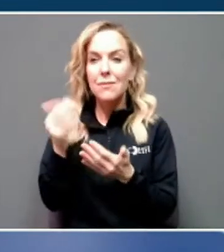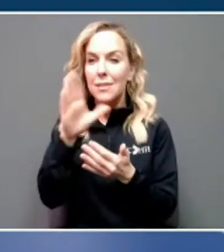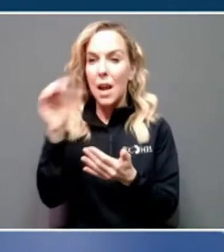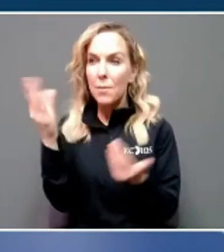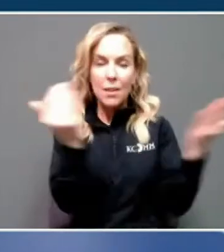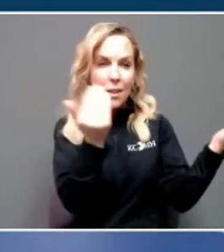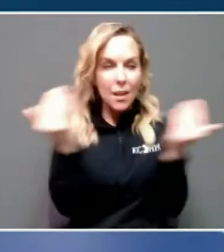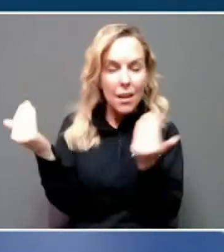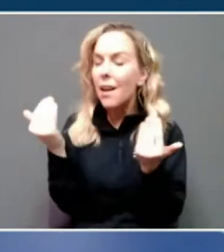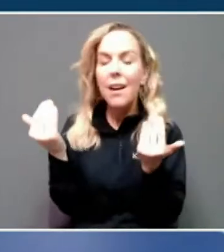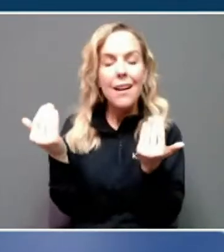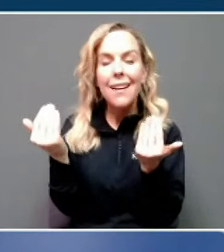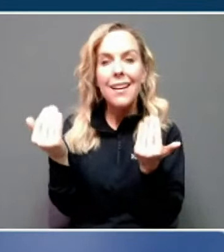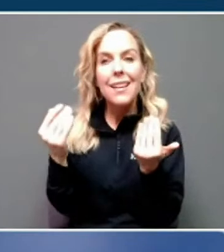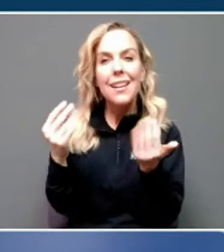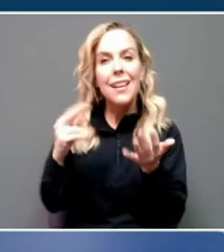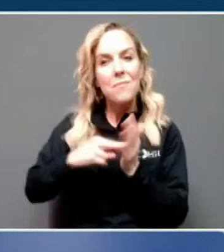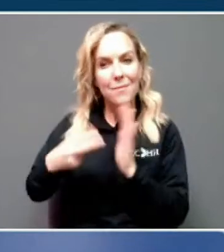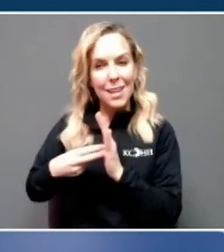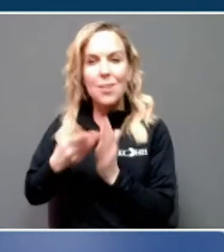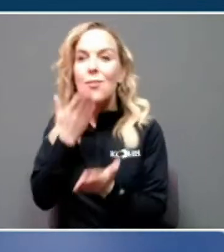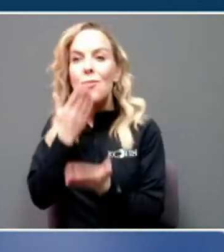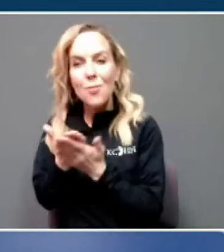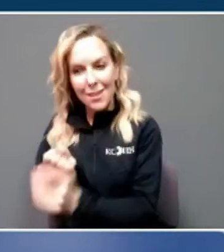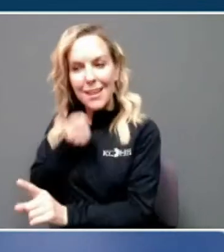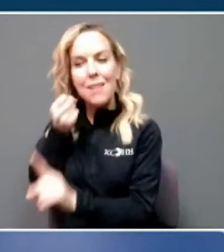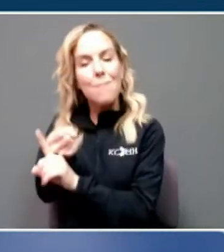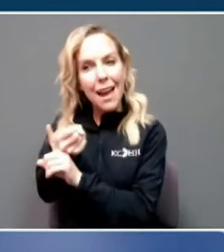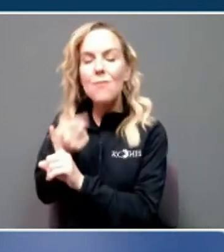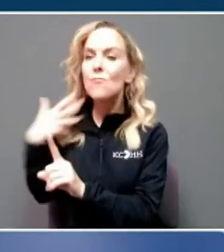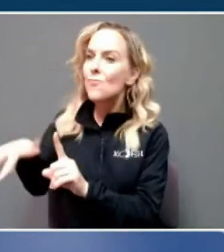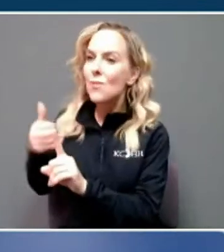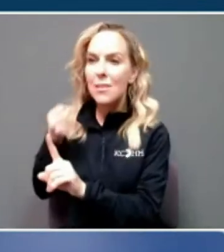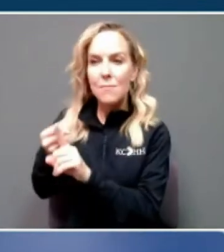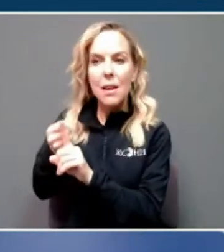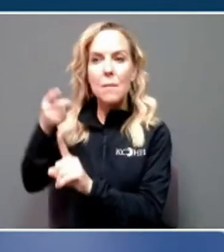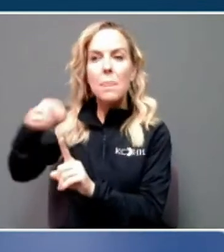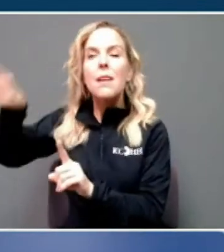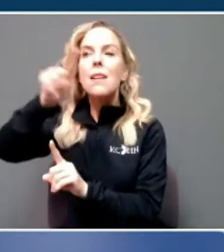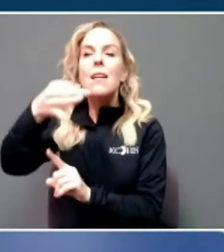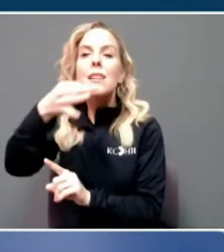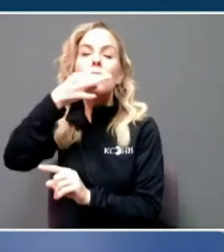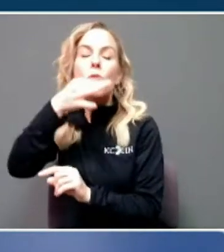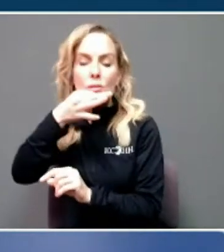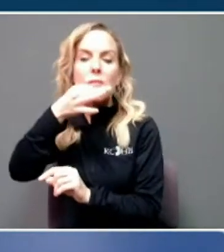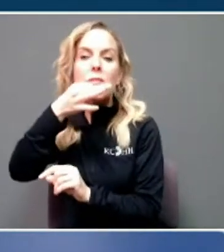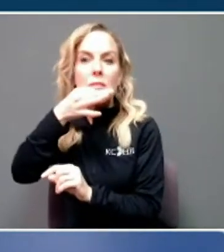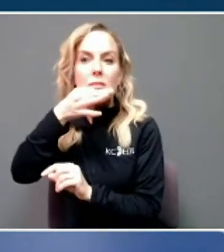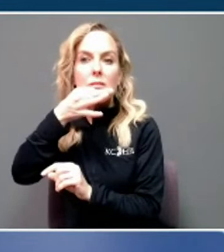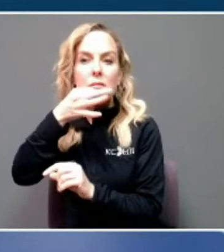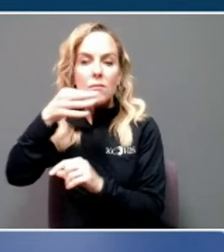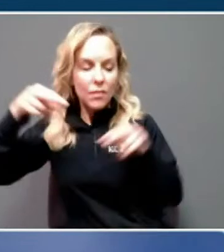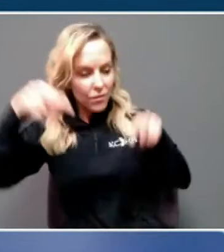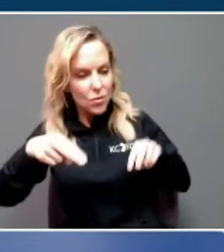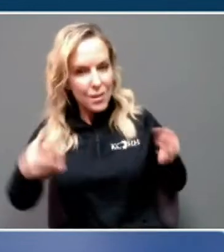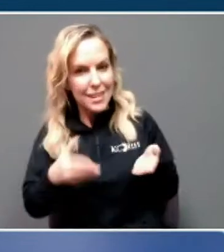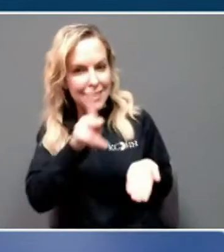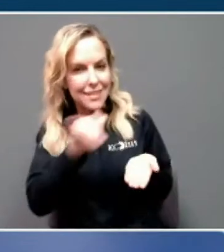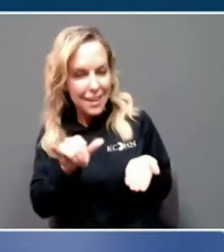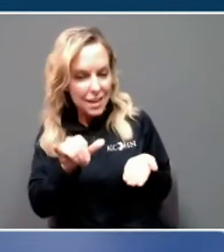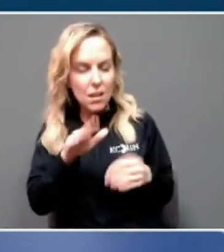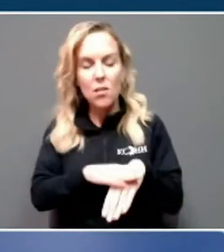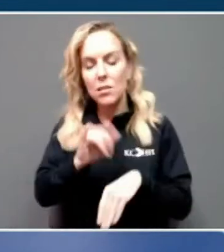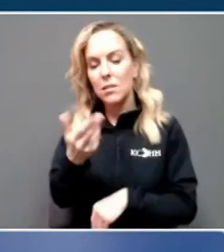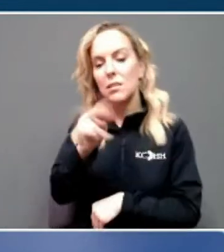it's having a positive impact on the experts' view of Kentucky. On January 28th,